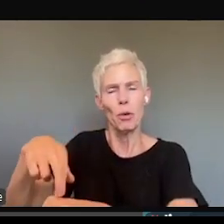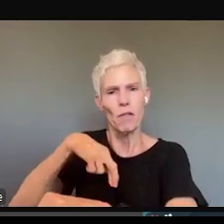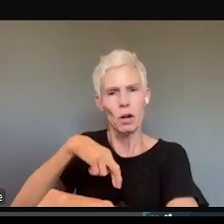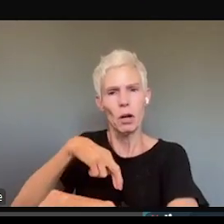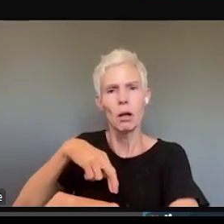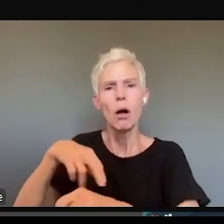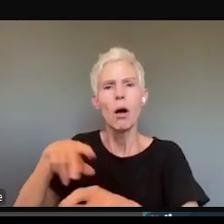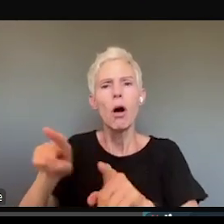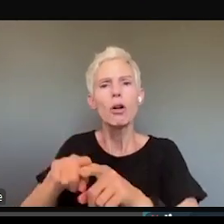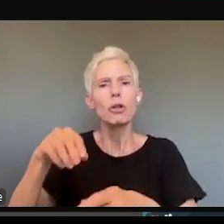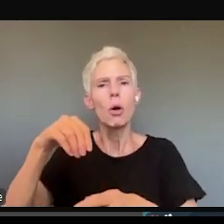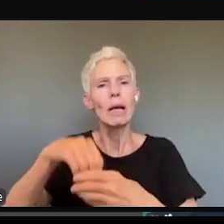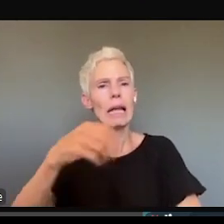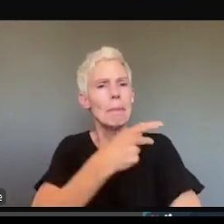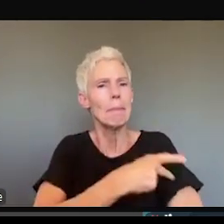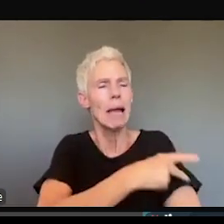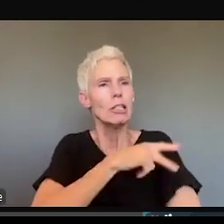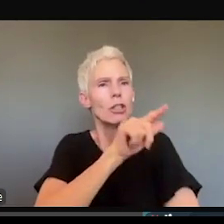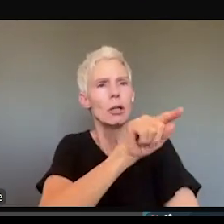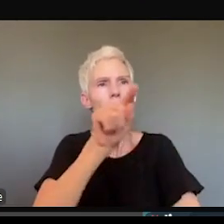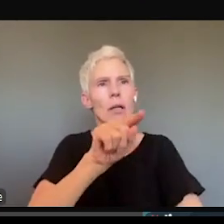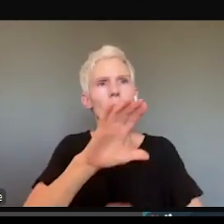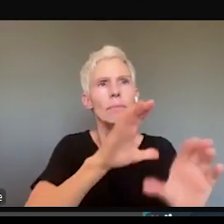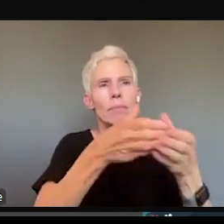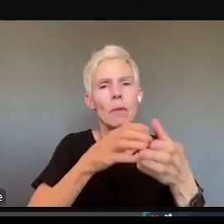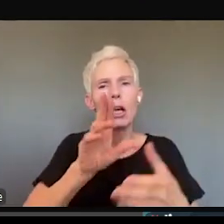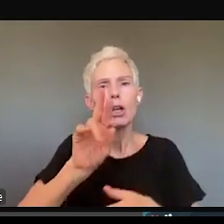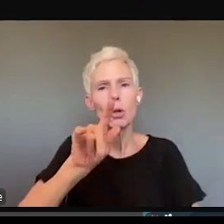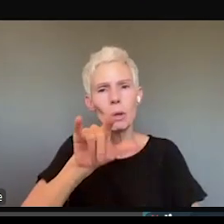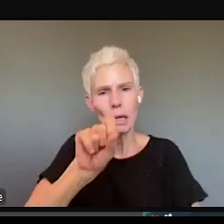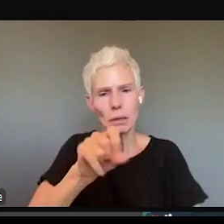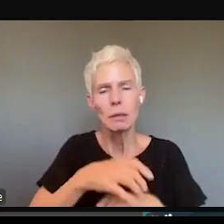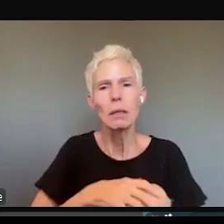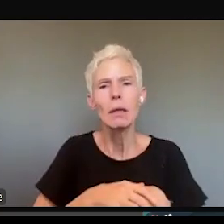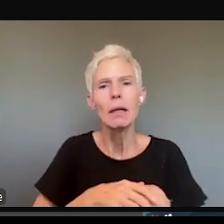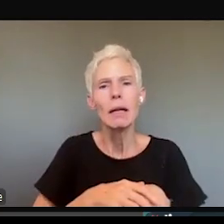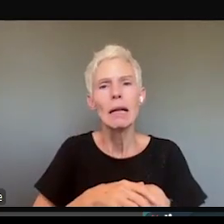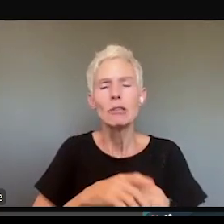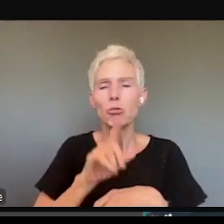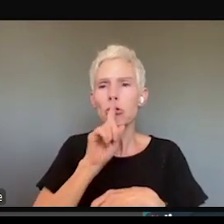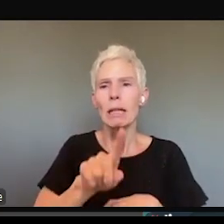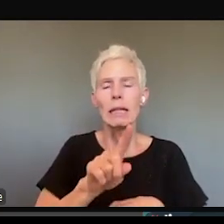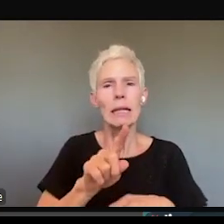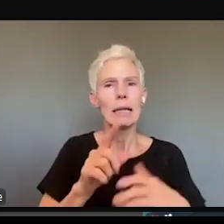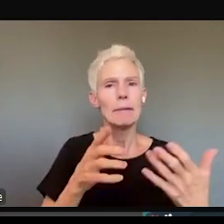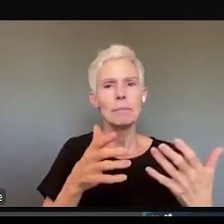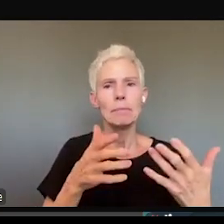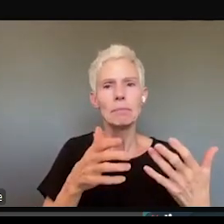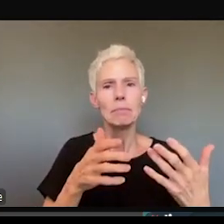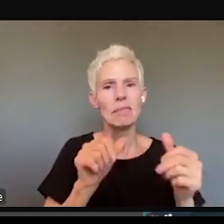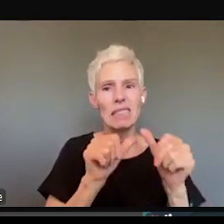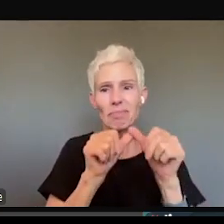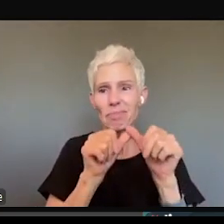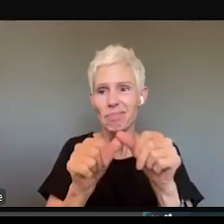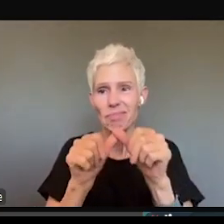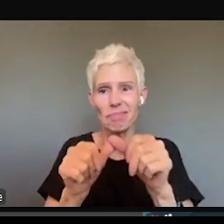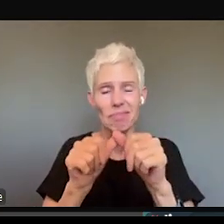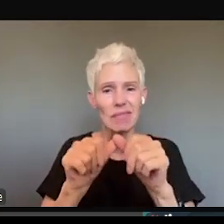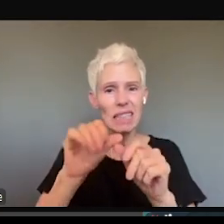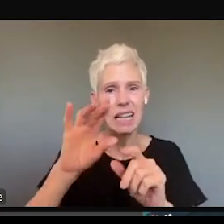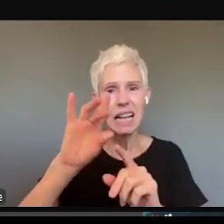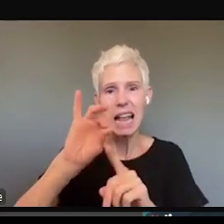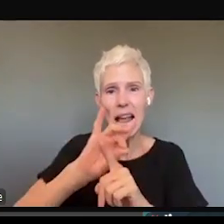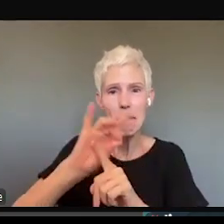inpatient units. Since we've had kind of like a steady 8 or 9 months, we're